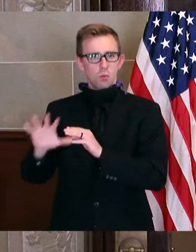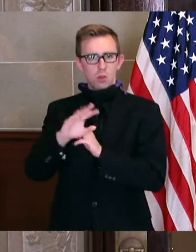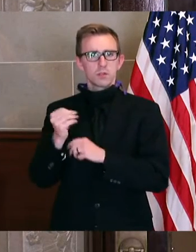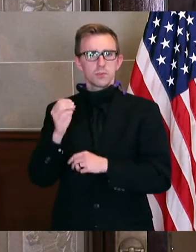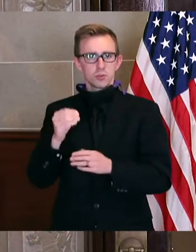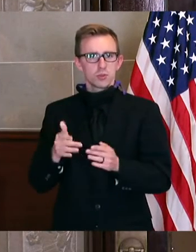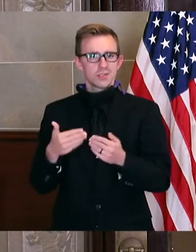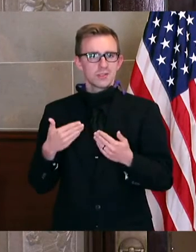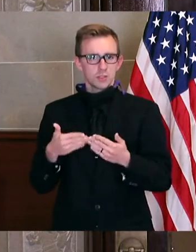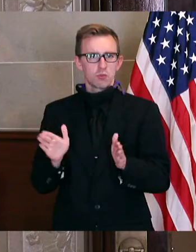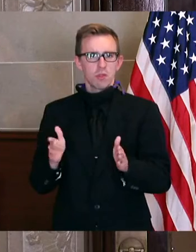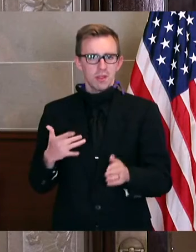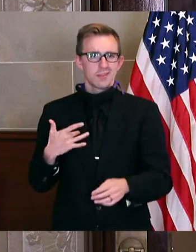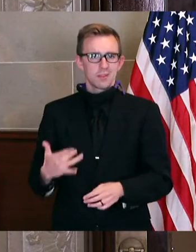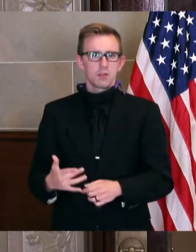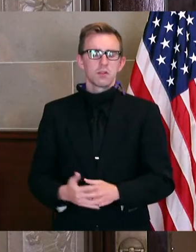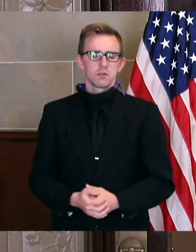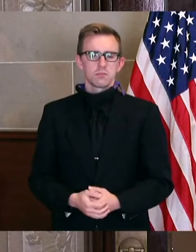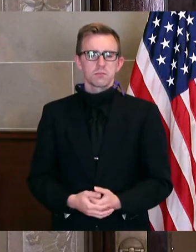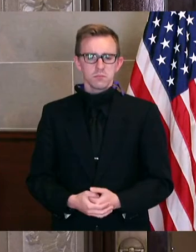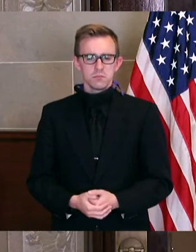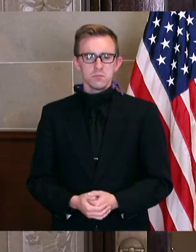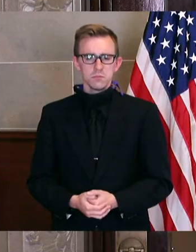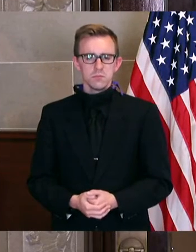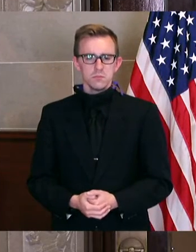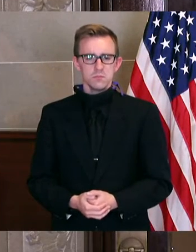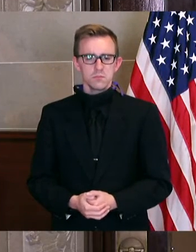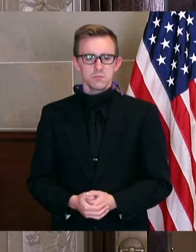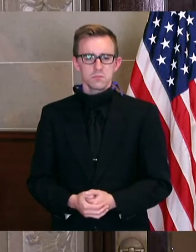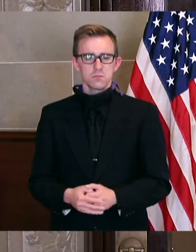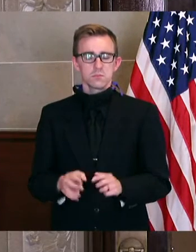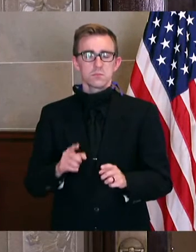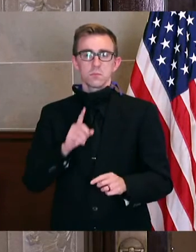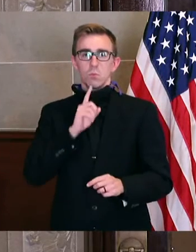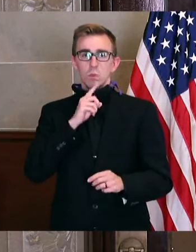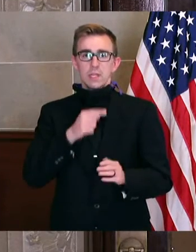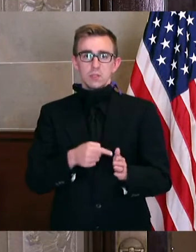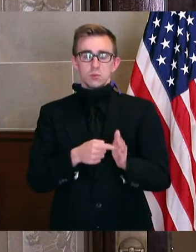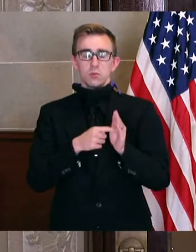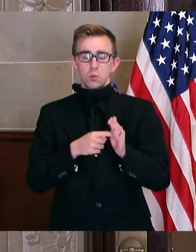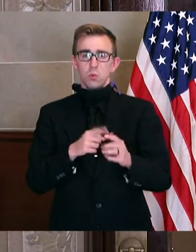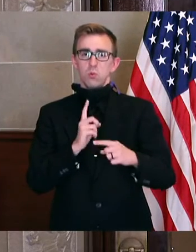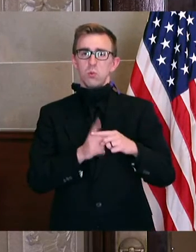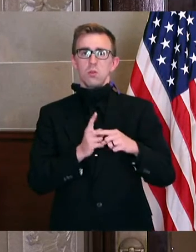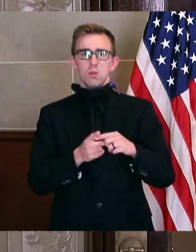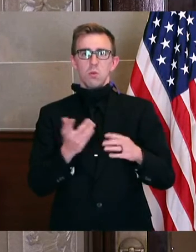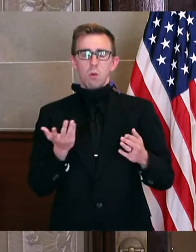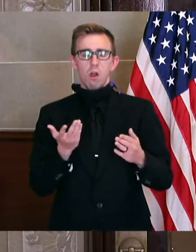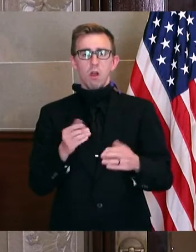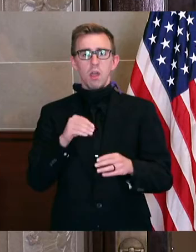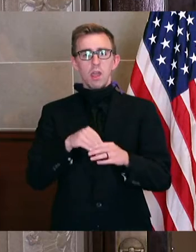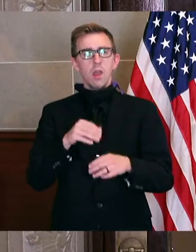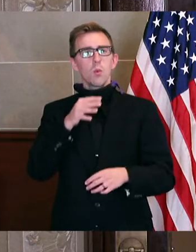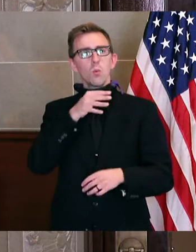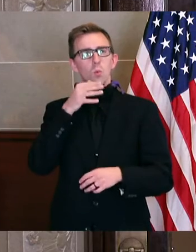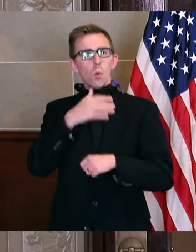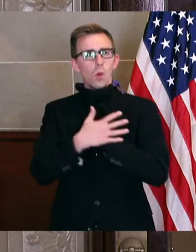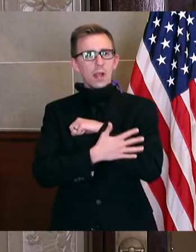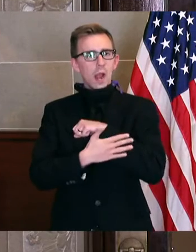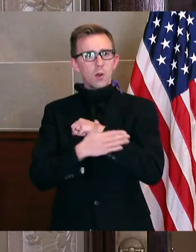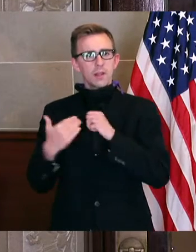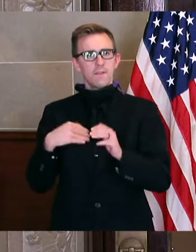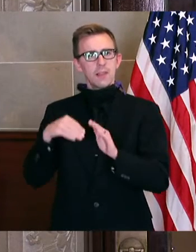overall. Especially especially promising is the decline of cases in rural counties